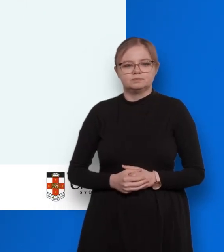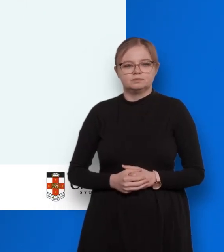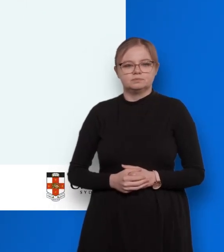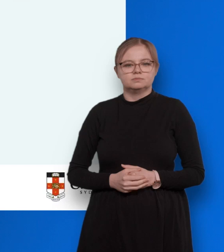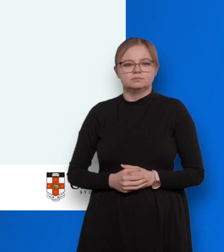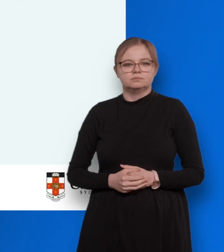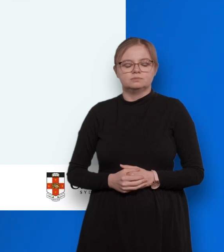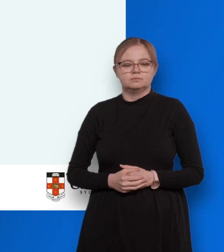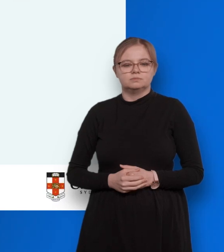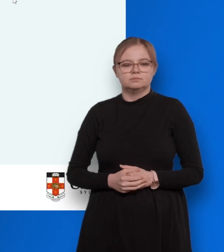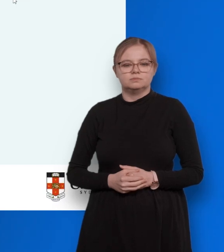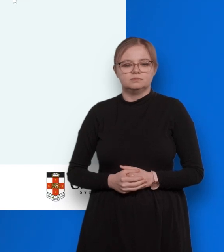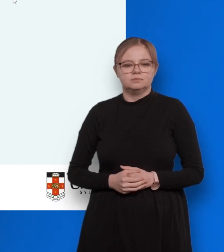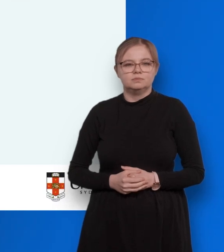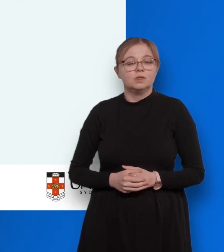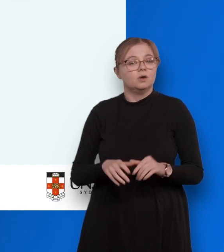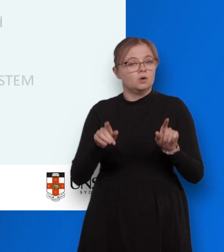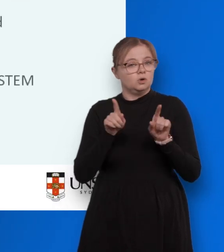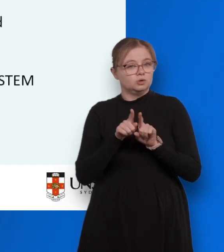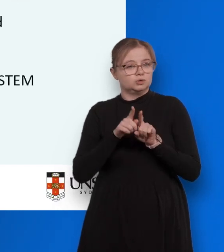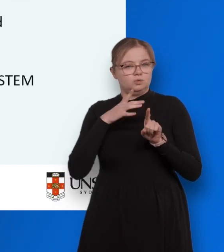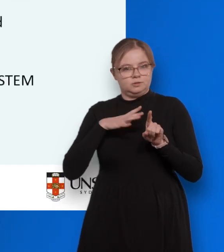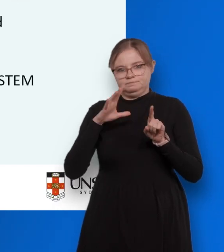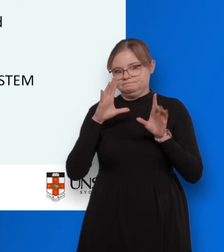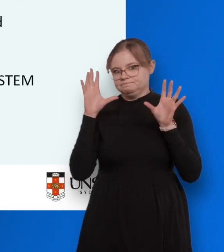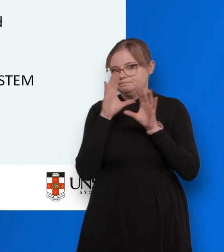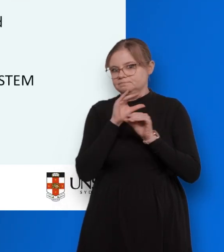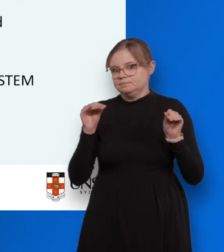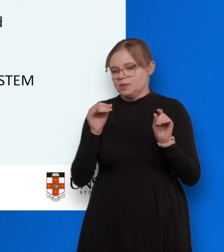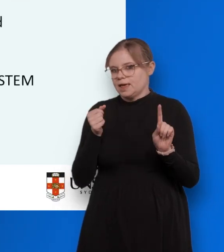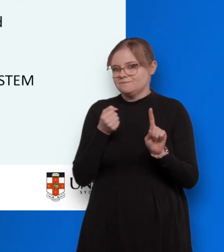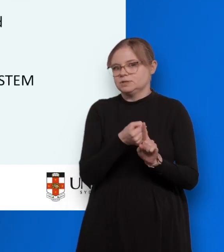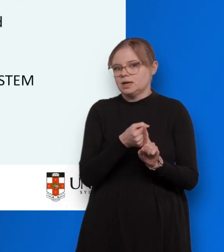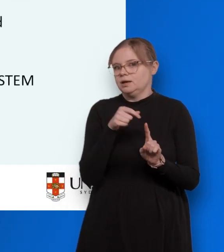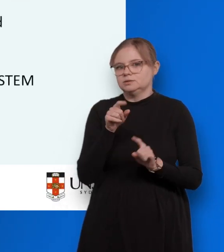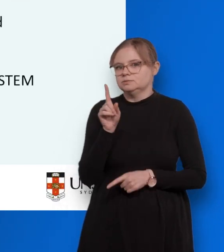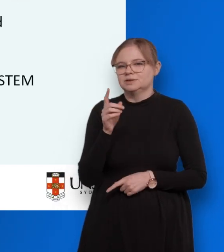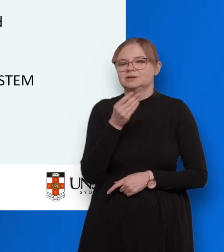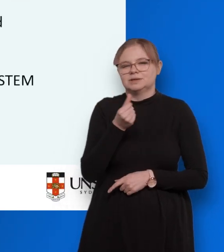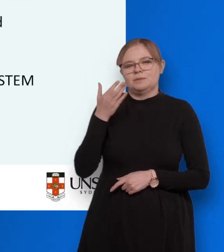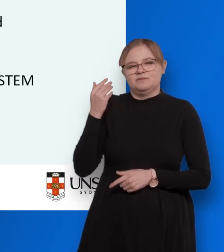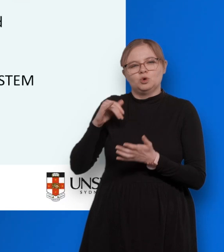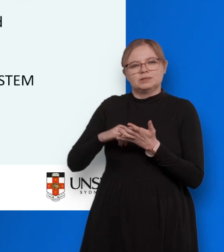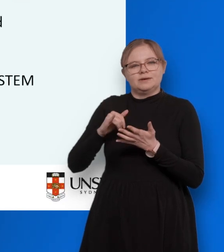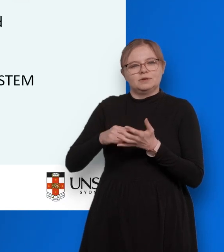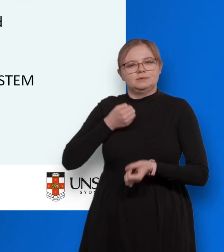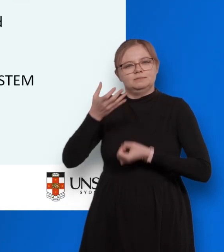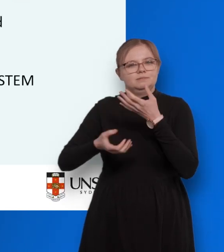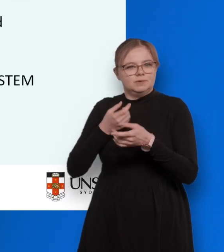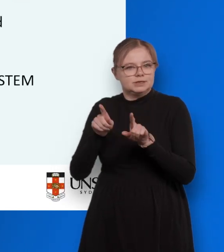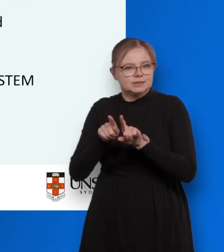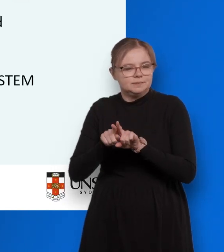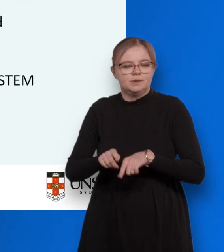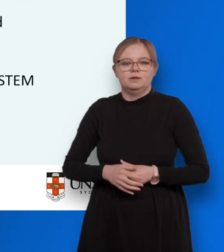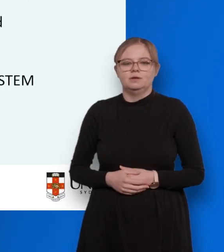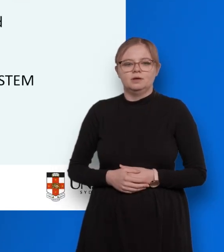So what we also want to emphasize here, and this is echoing some of what Stefanie was saying, is that evaluation is